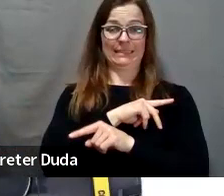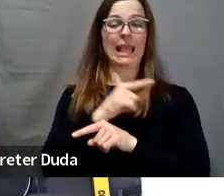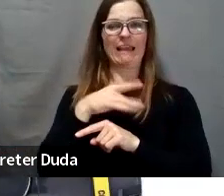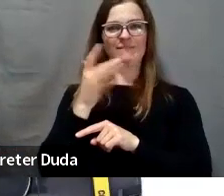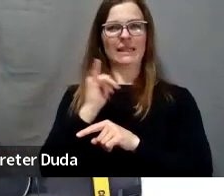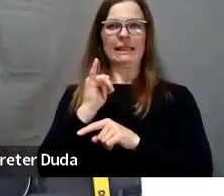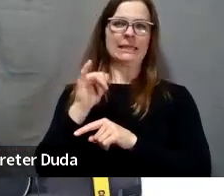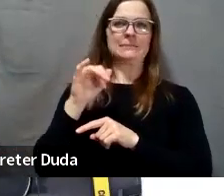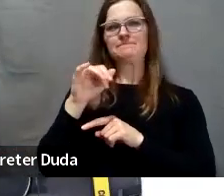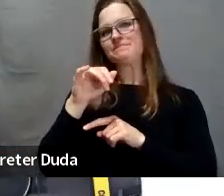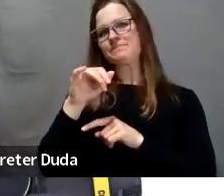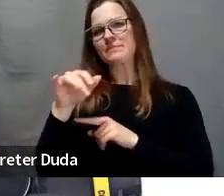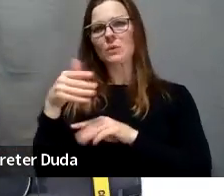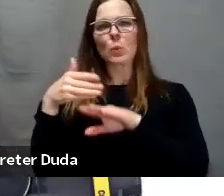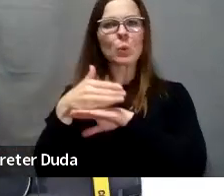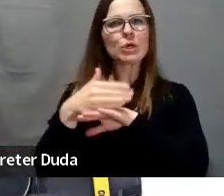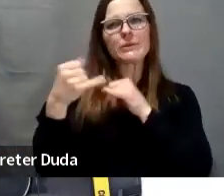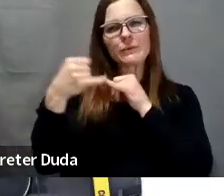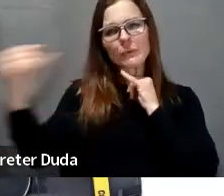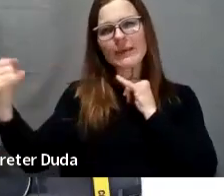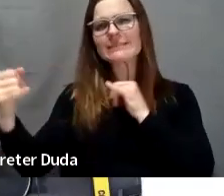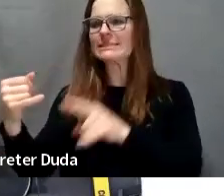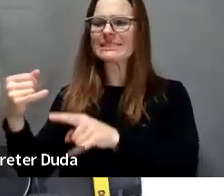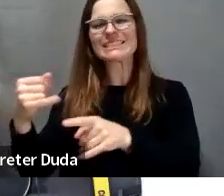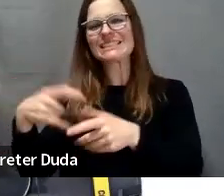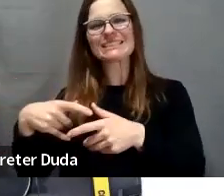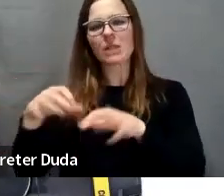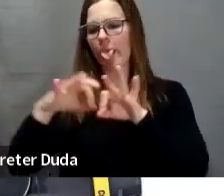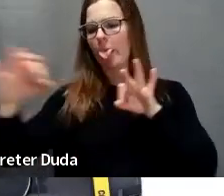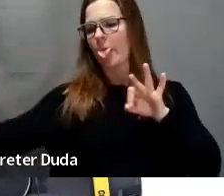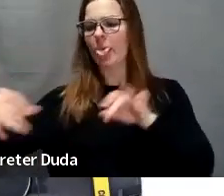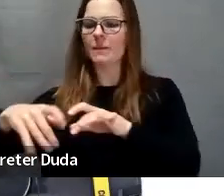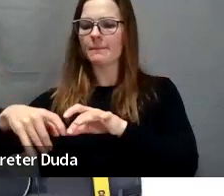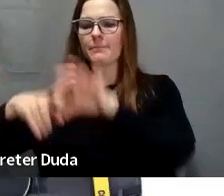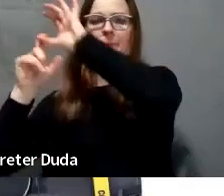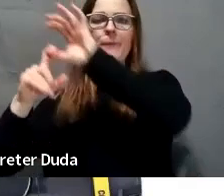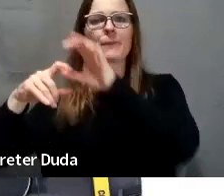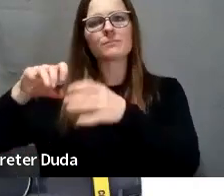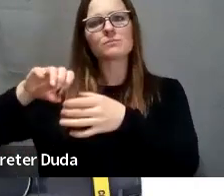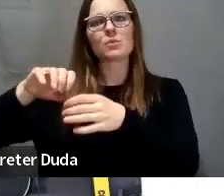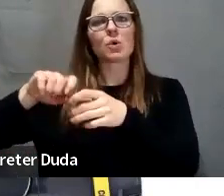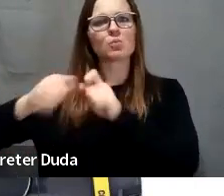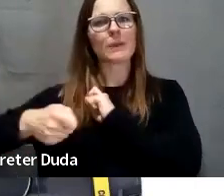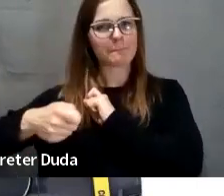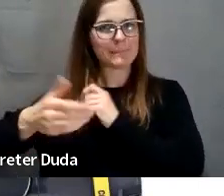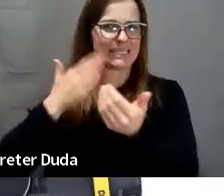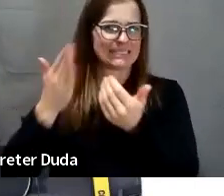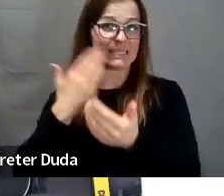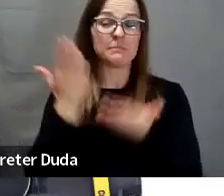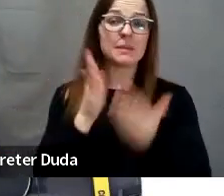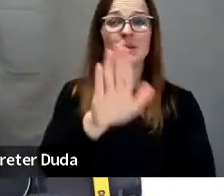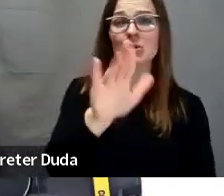caught on twigs and things in my yard, and I've ripped a hole in those pretty quickly. But if you don't have that issue in your yard, it may not